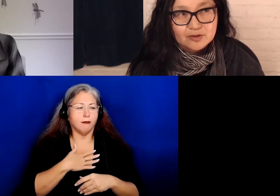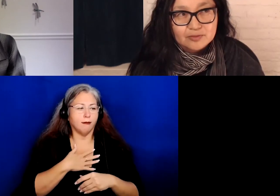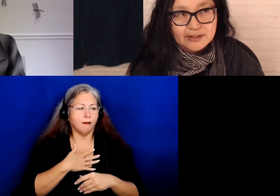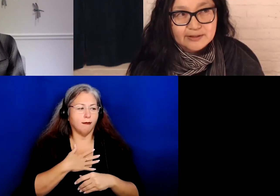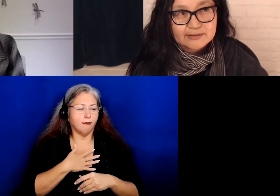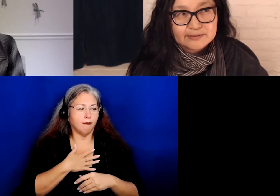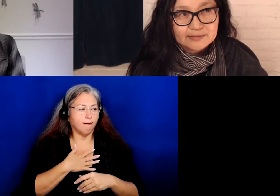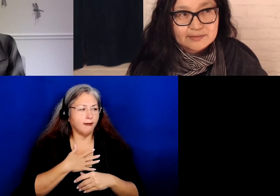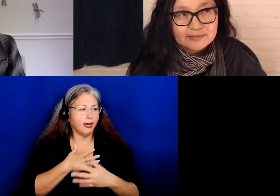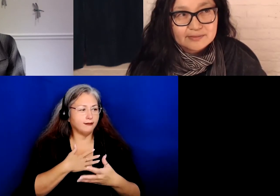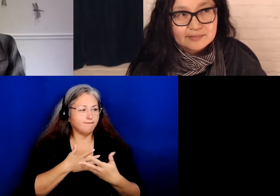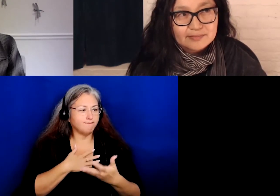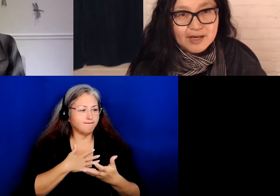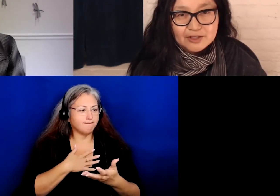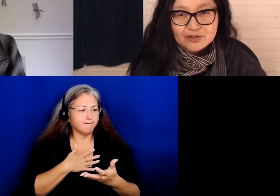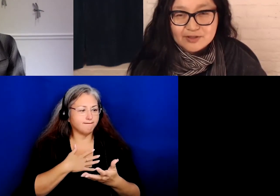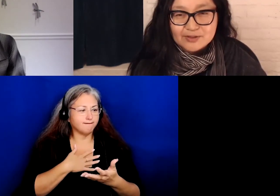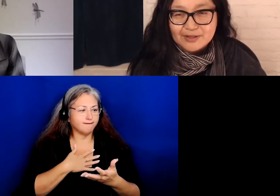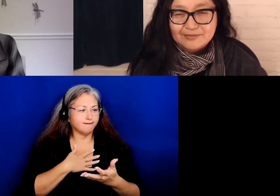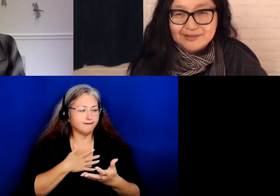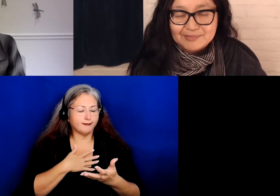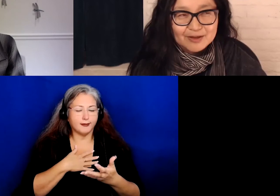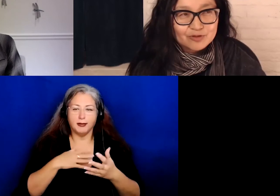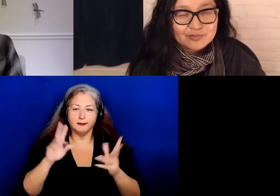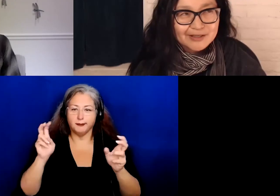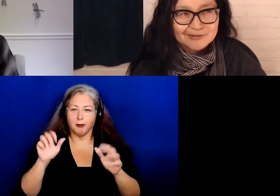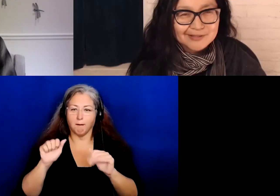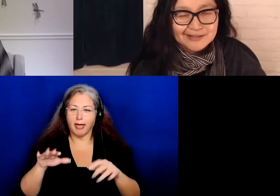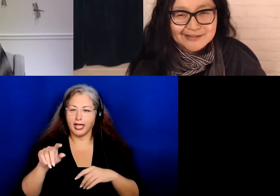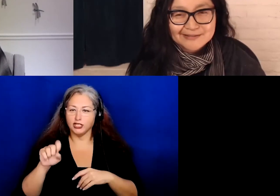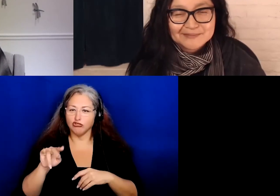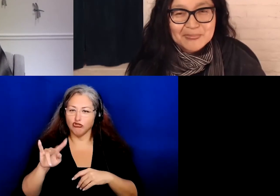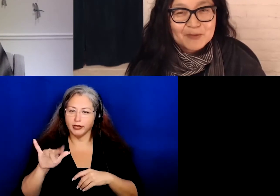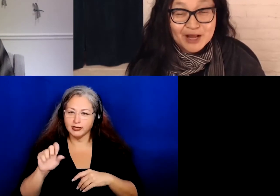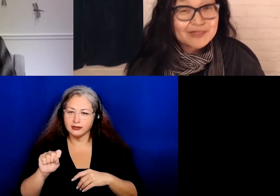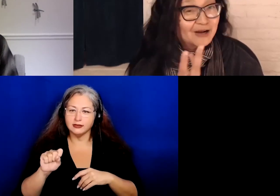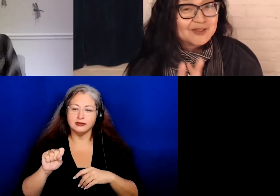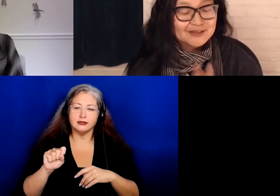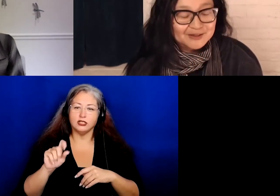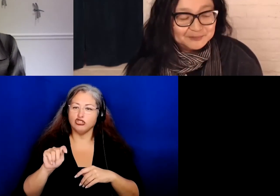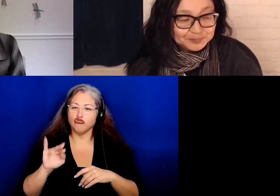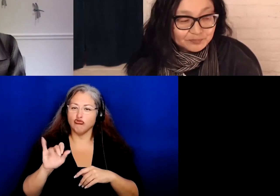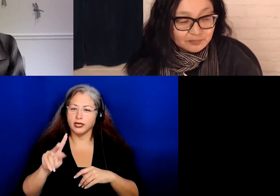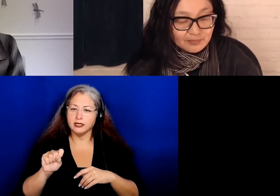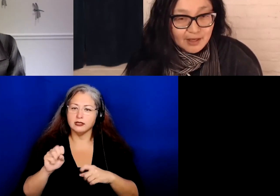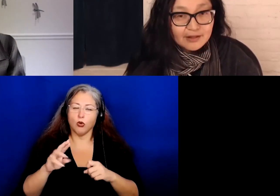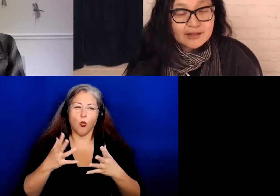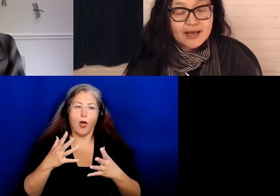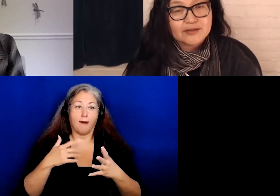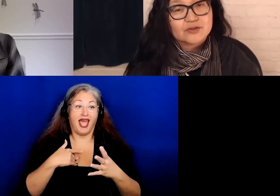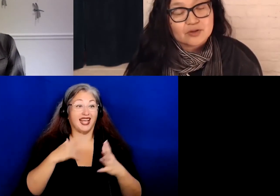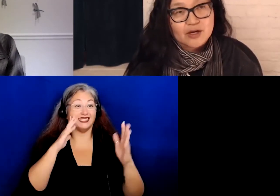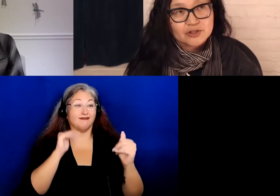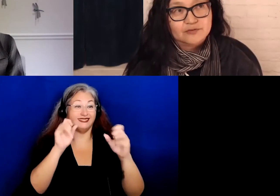my own like magic tricks or whatever, my own like what I thought I was going to do. And then